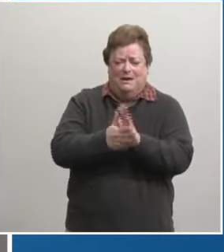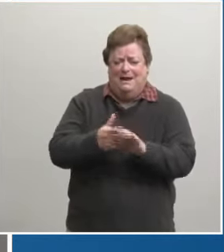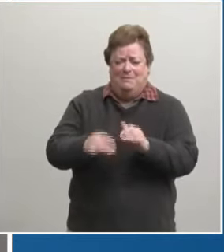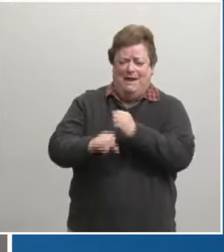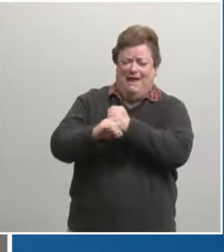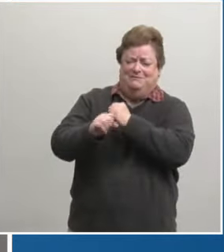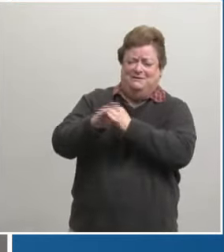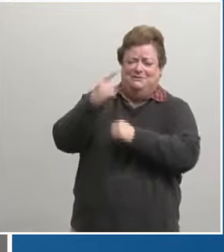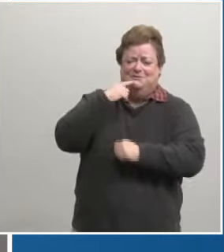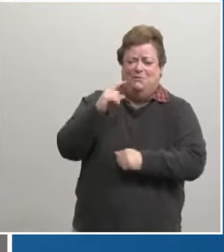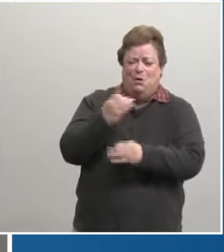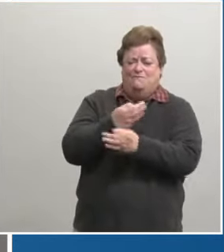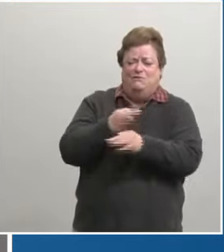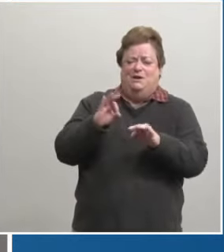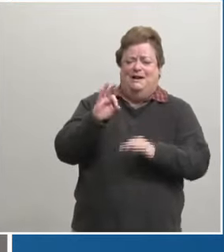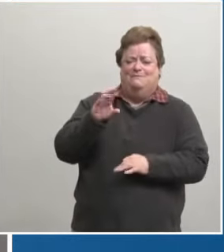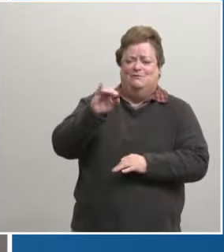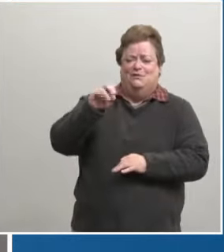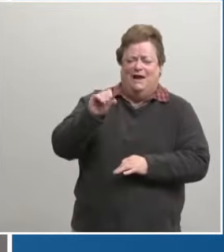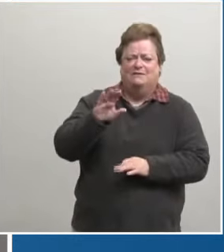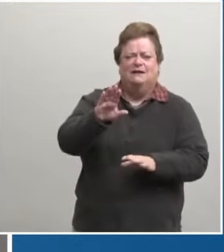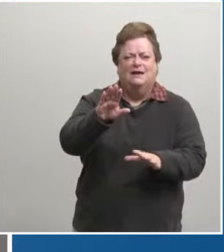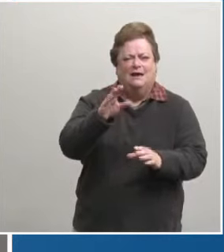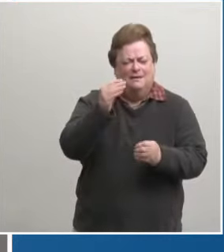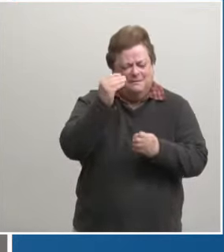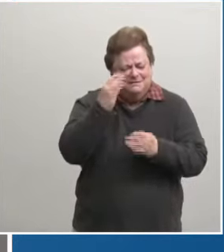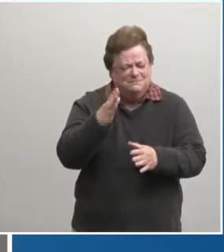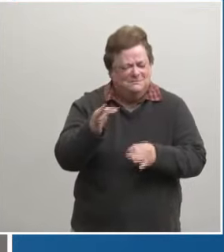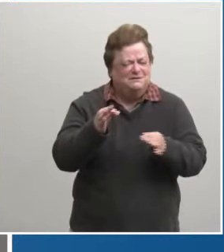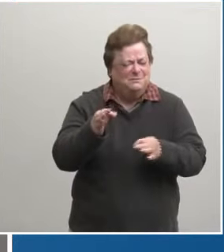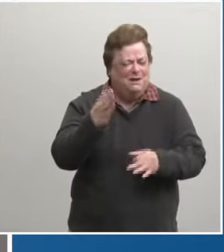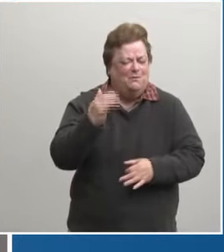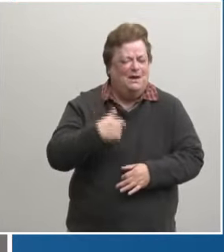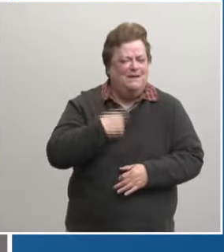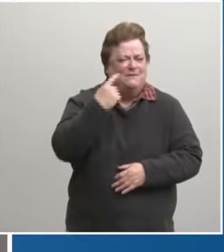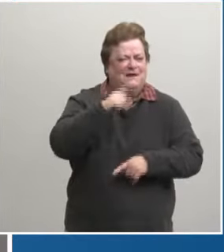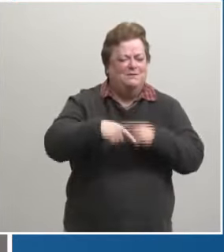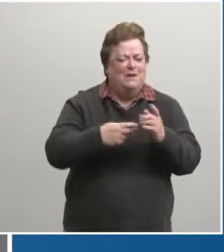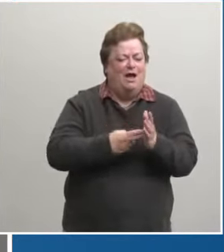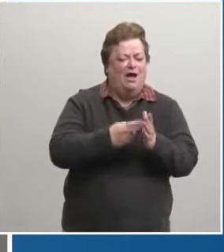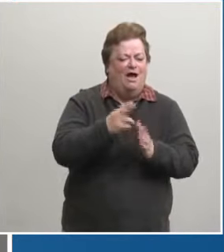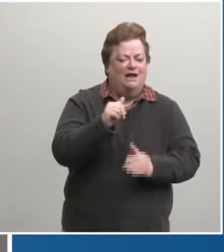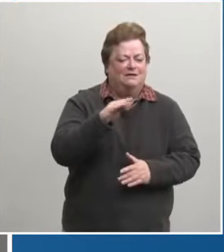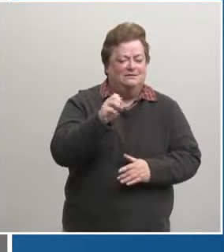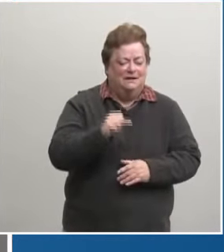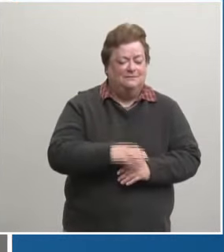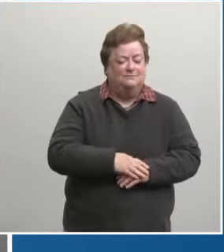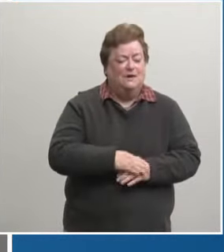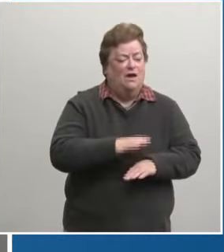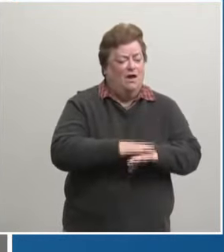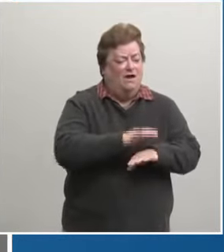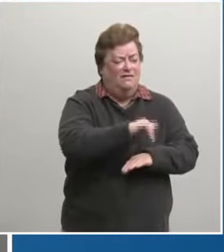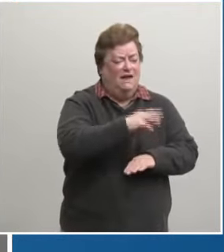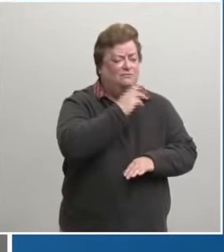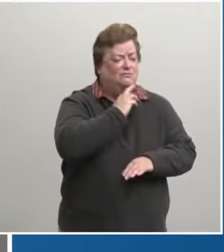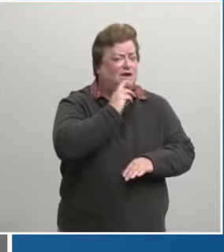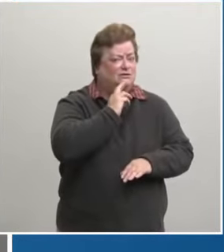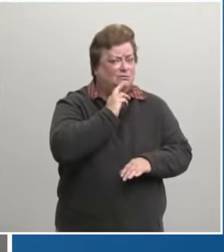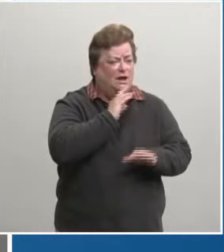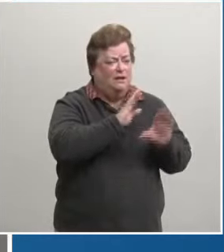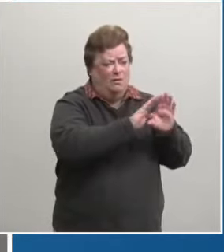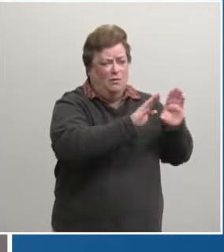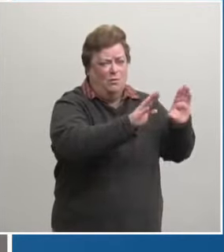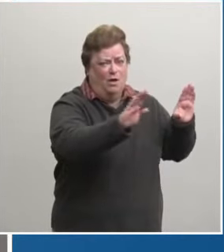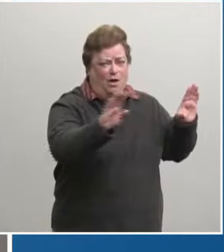Fries, let me explain why I'm thinking about Honest Abe's right now. On the wall of the restaurant, along with those dozens